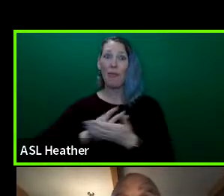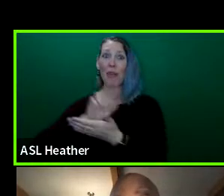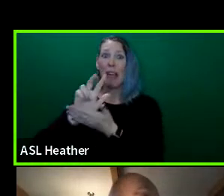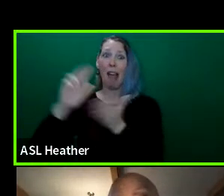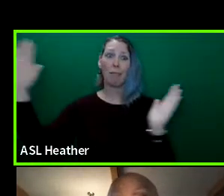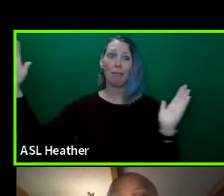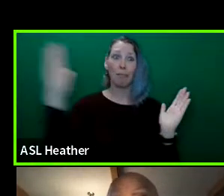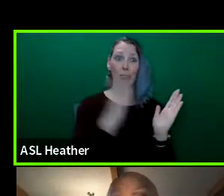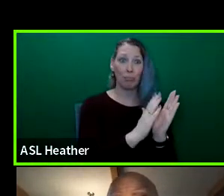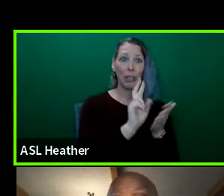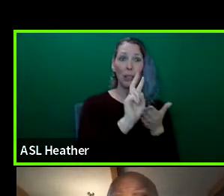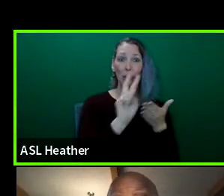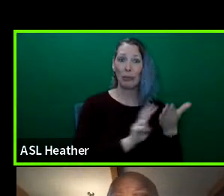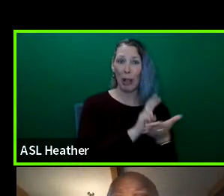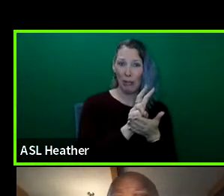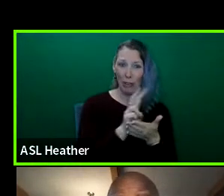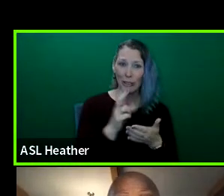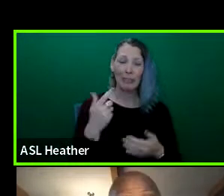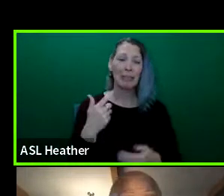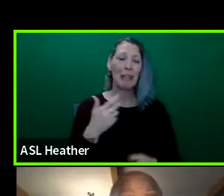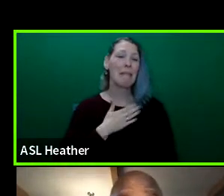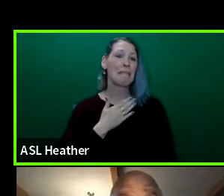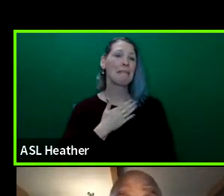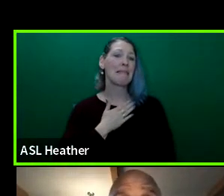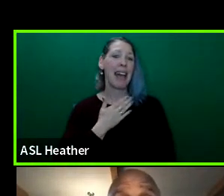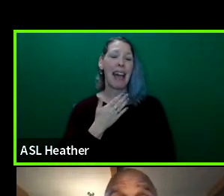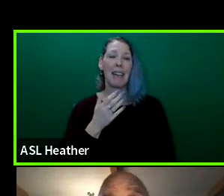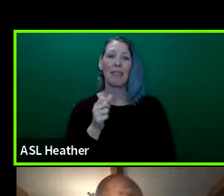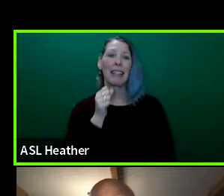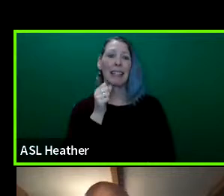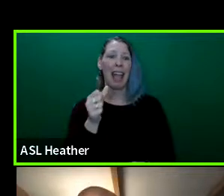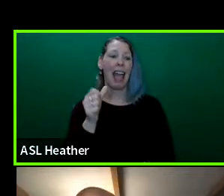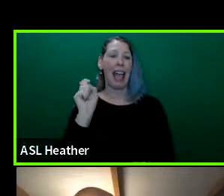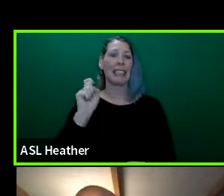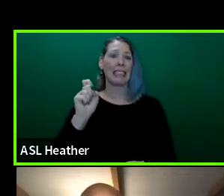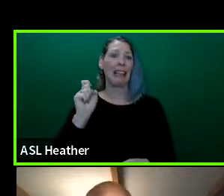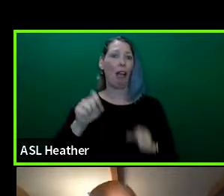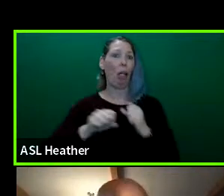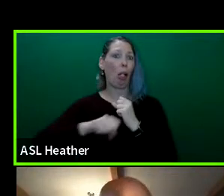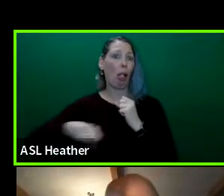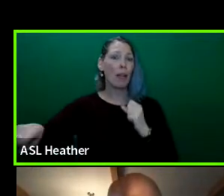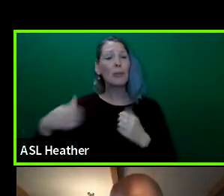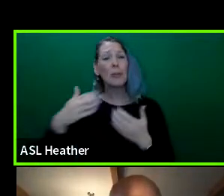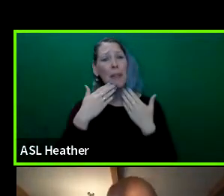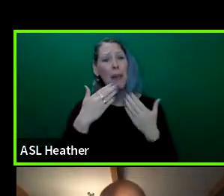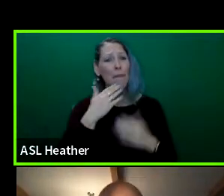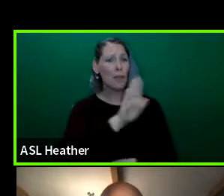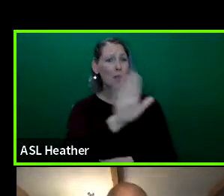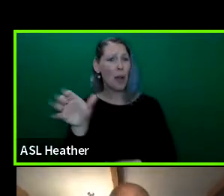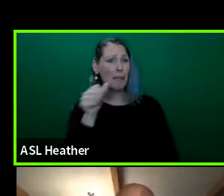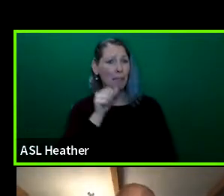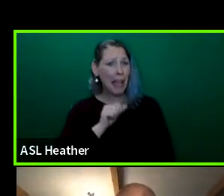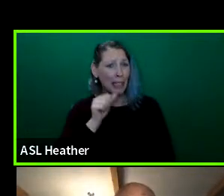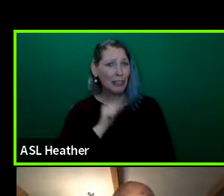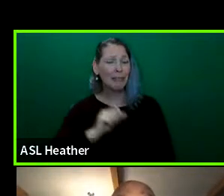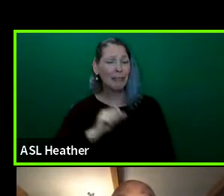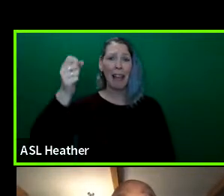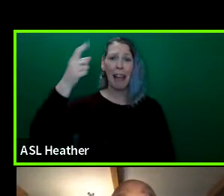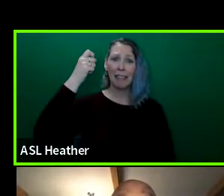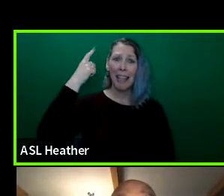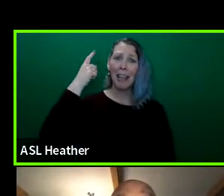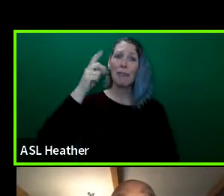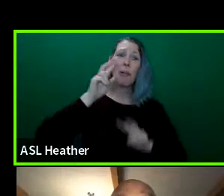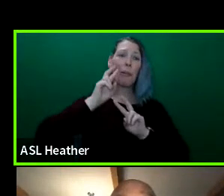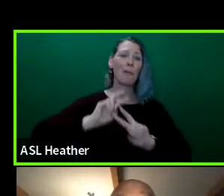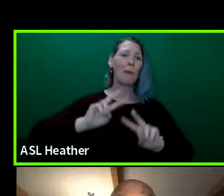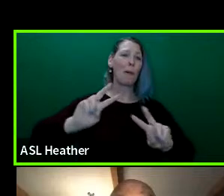were did not find the need to do that. And again, thanks for your patience, your understanding, and we're looking forward